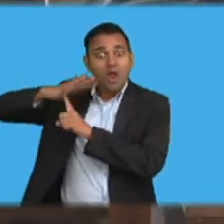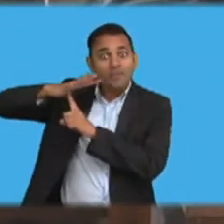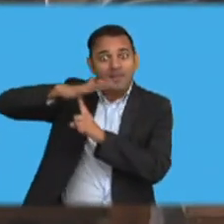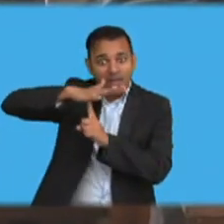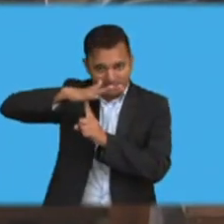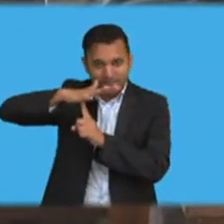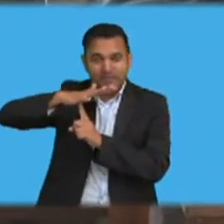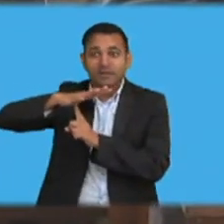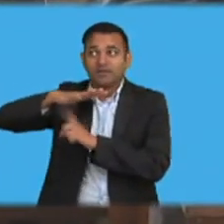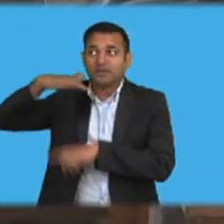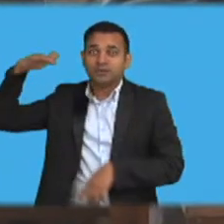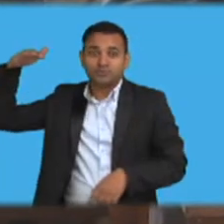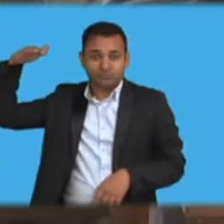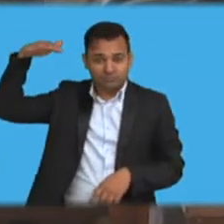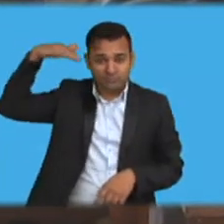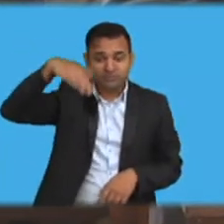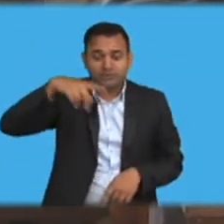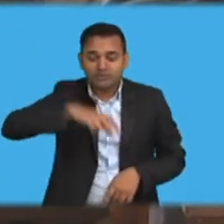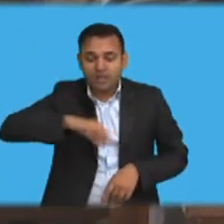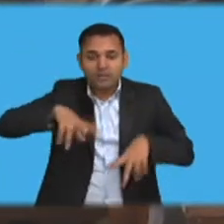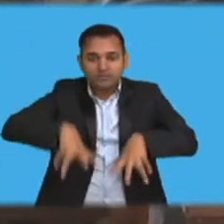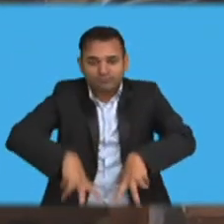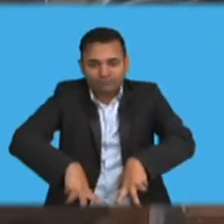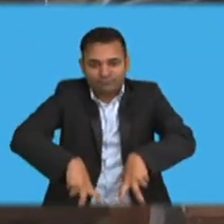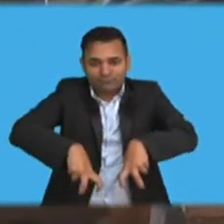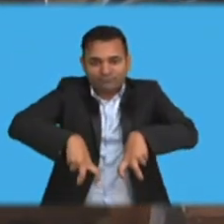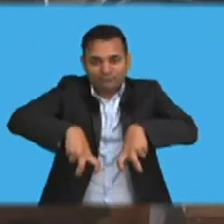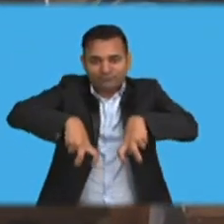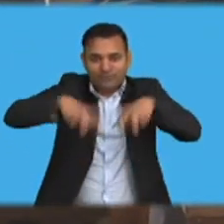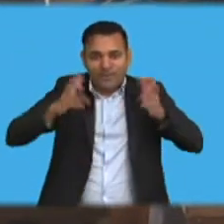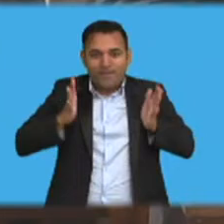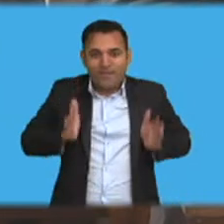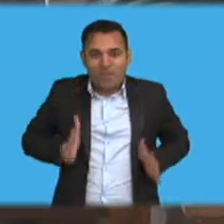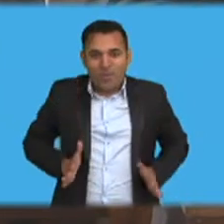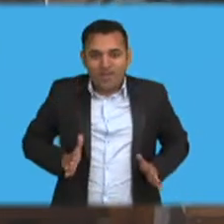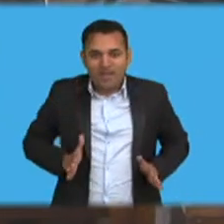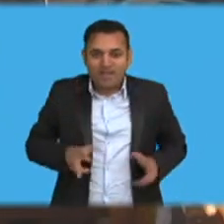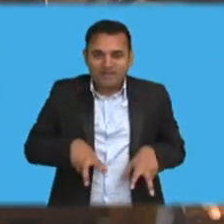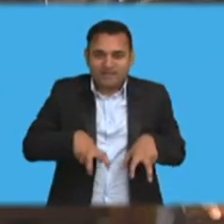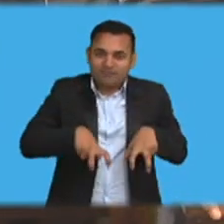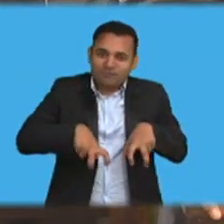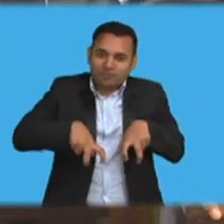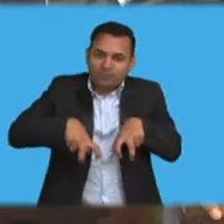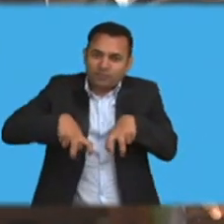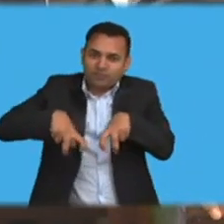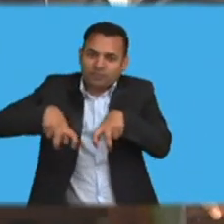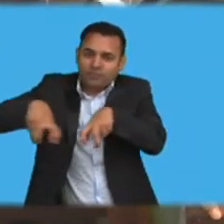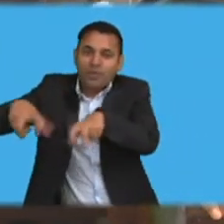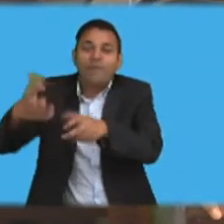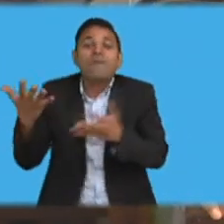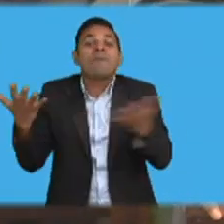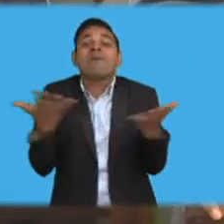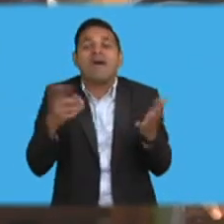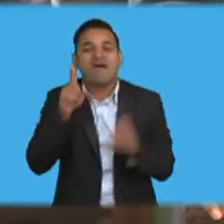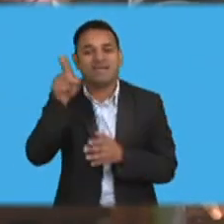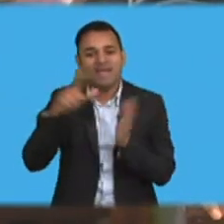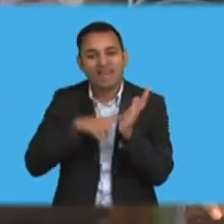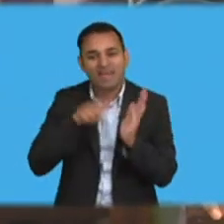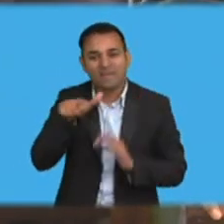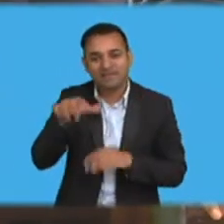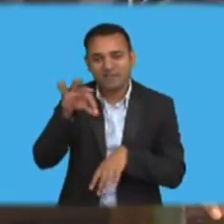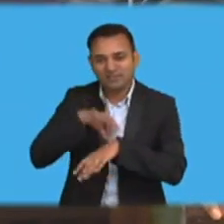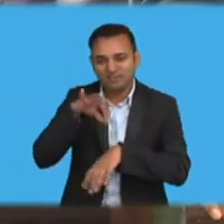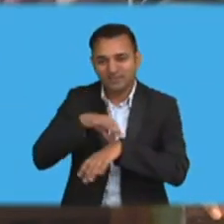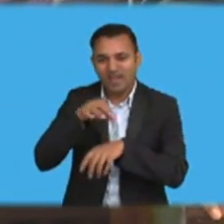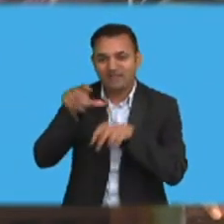to Lambasa Hospital. CAF and an independent investigator have taken the lead for the investigation